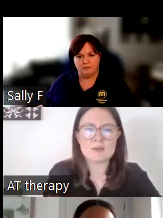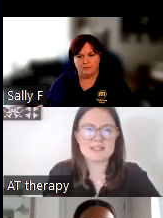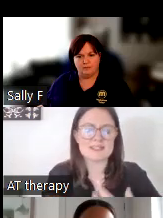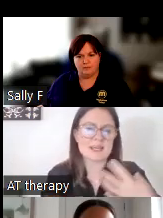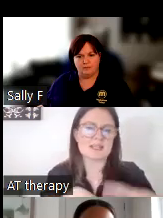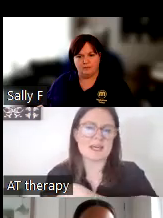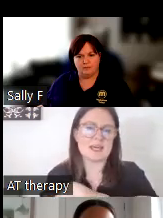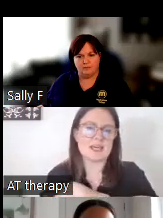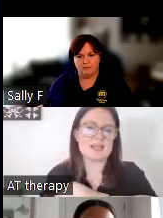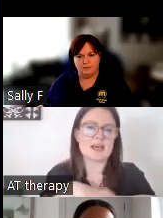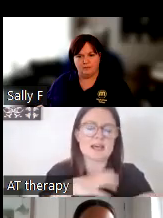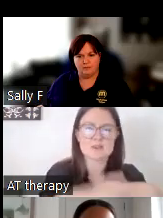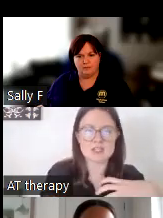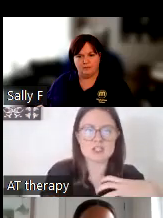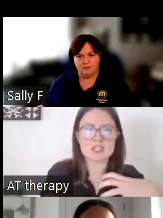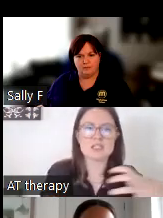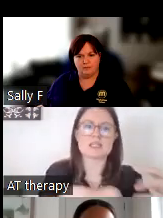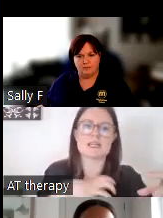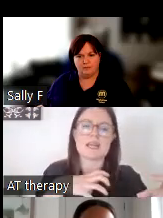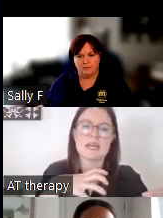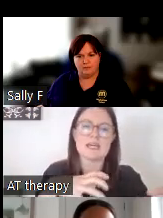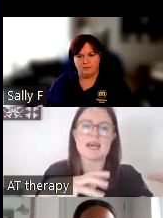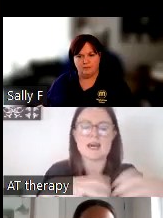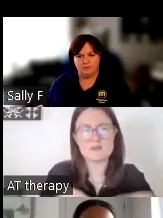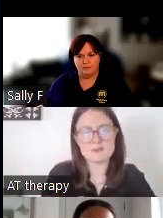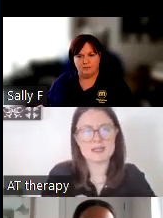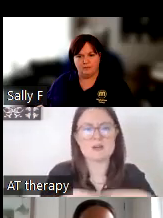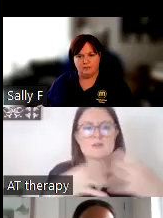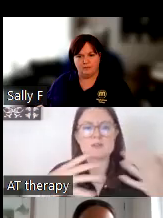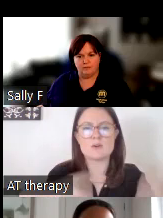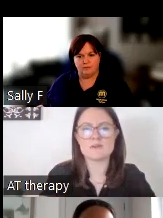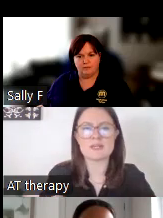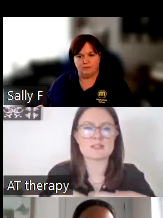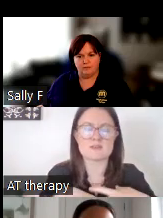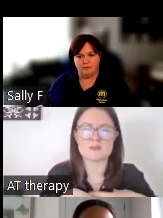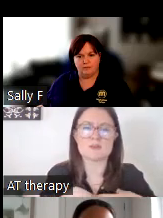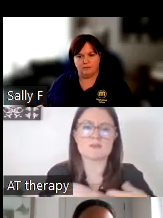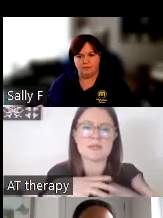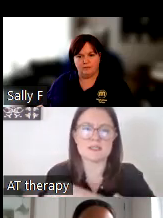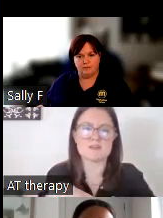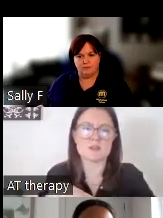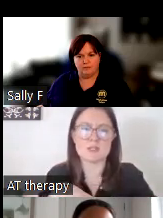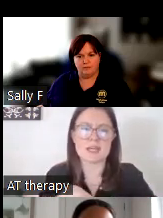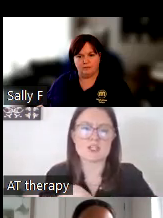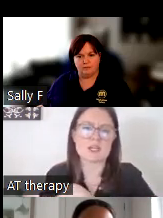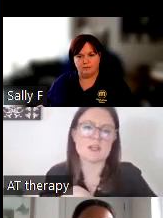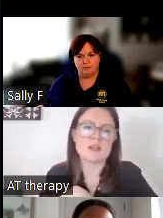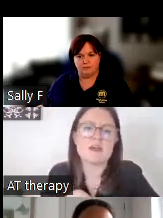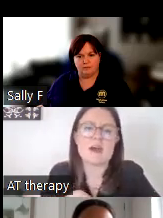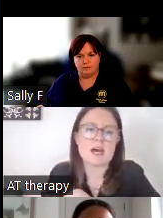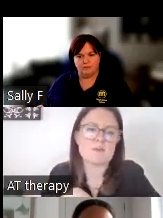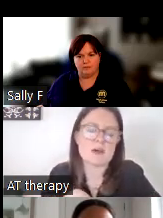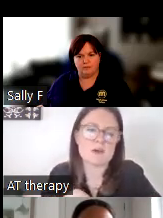Can they comment? Can they ask questions? Can they get help for themselves? All of these are different reasons for